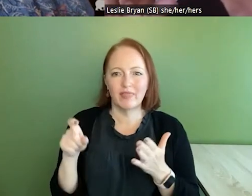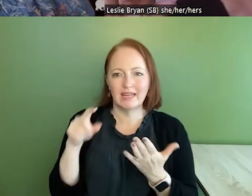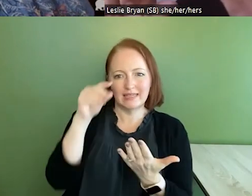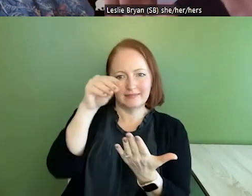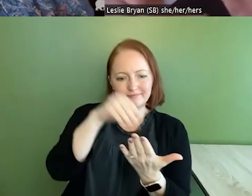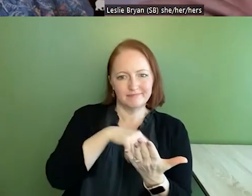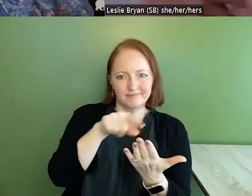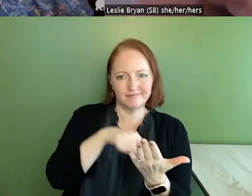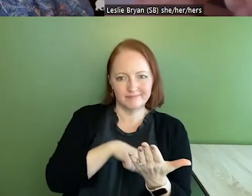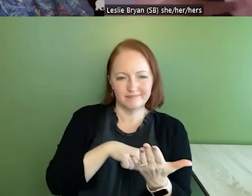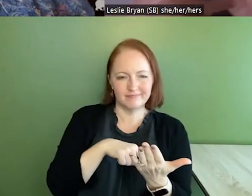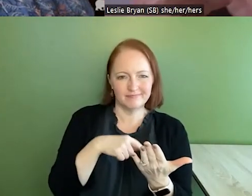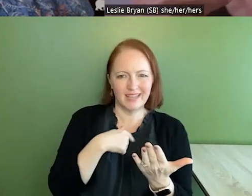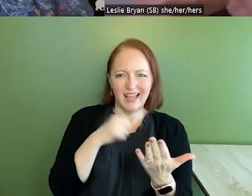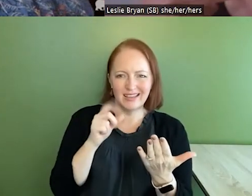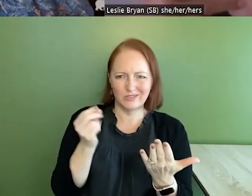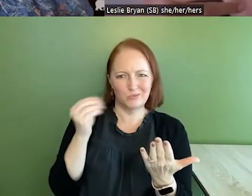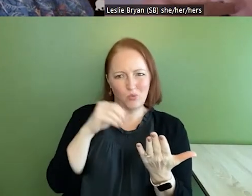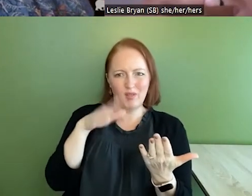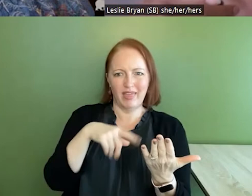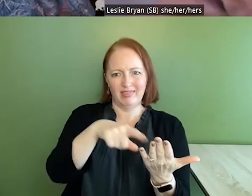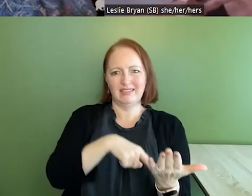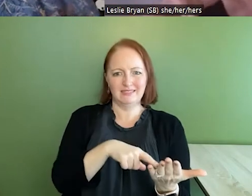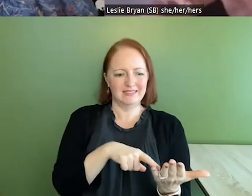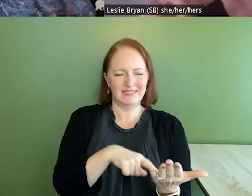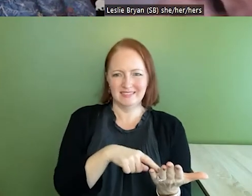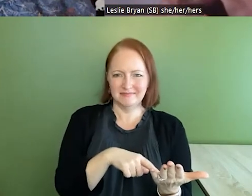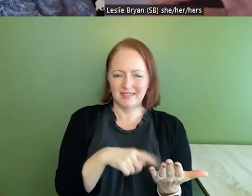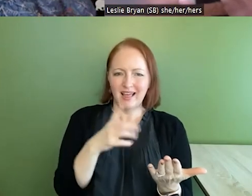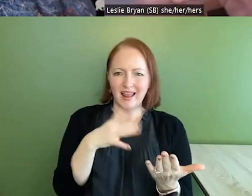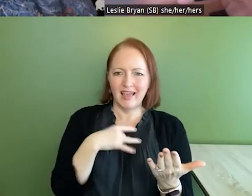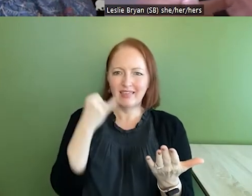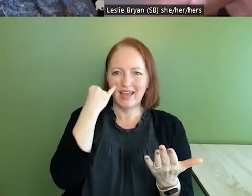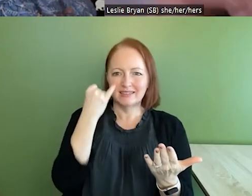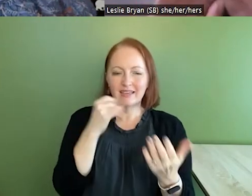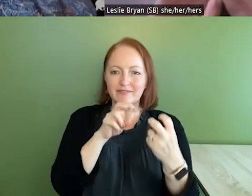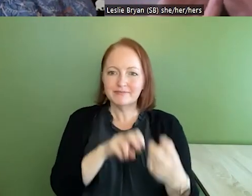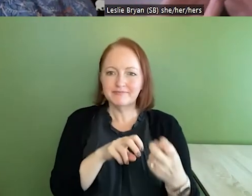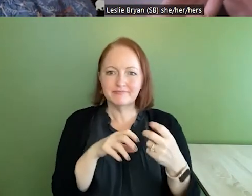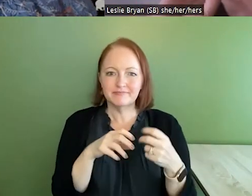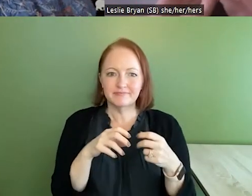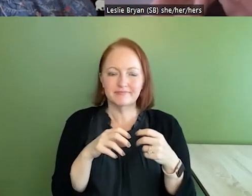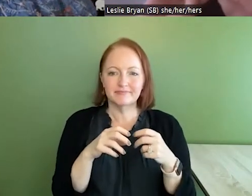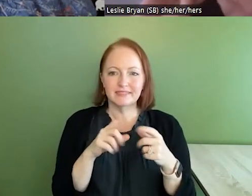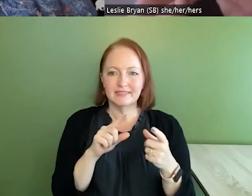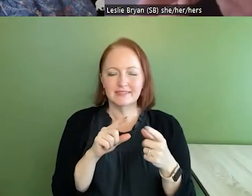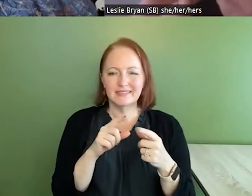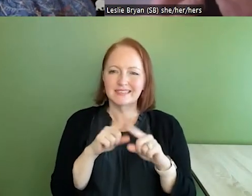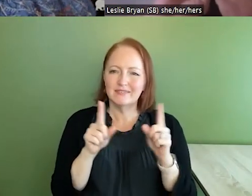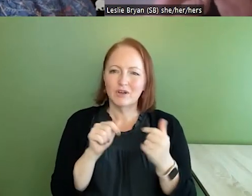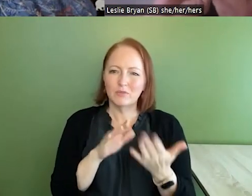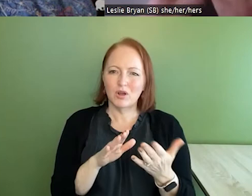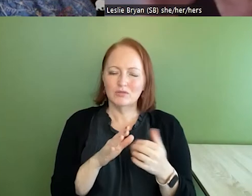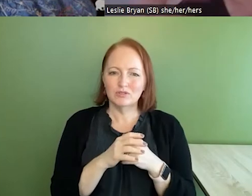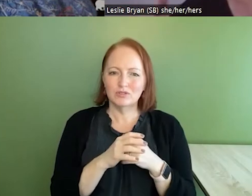always felt I can do more than that, than what's on this piece of paper. And I like that thought of having the conversation and spinning it the other way. Like, you